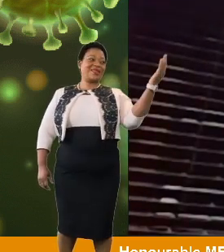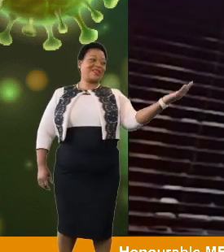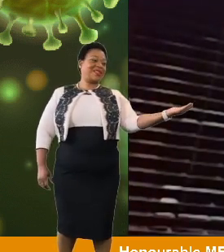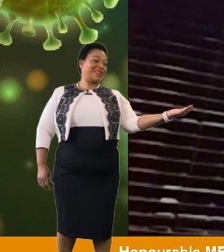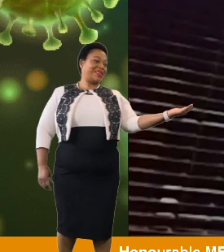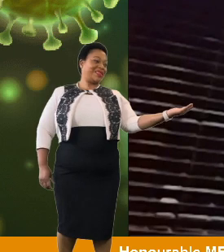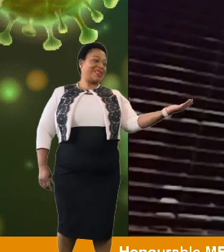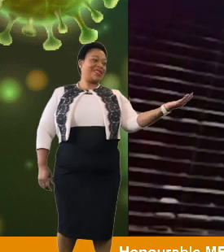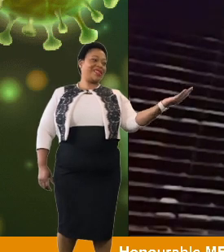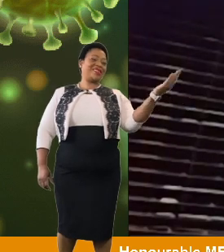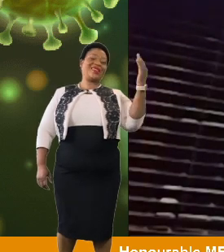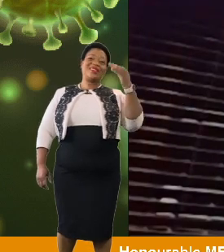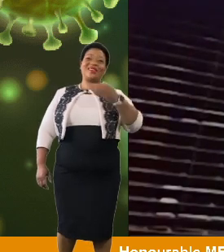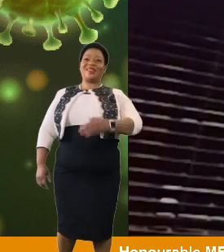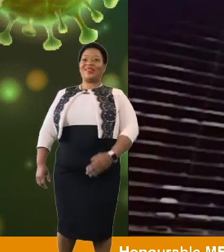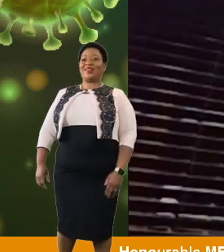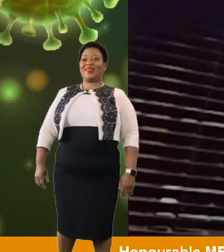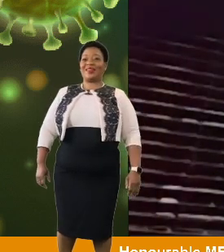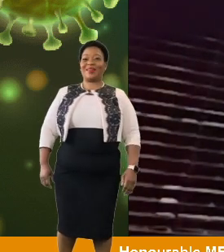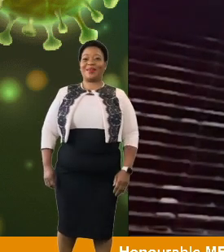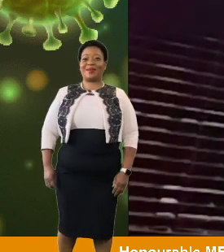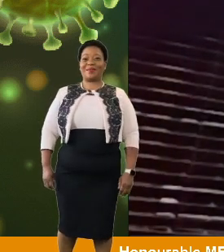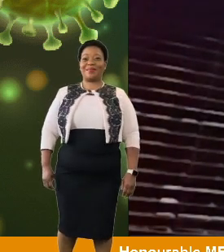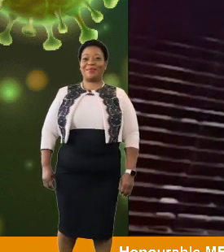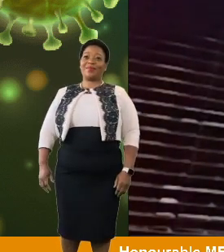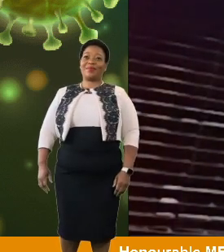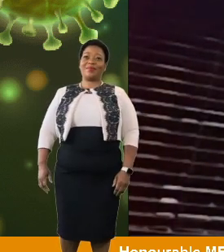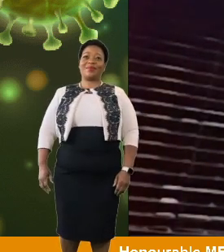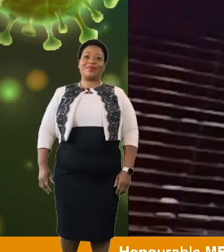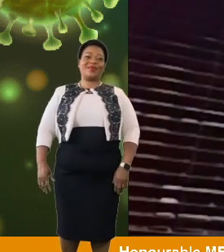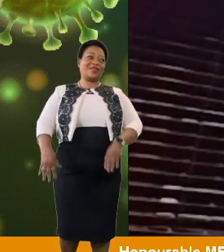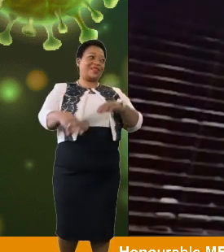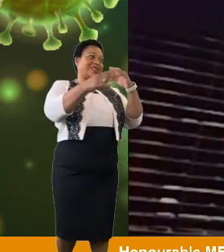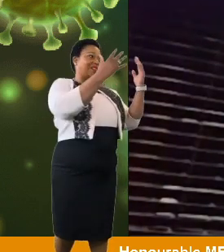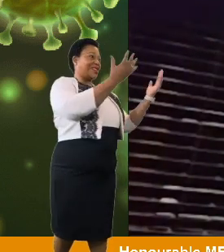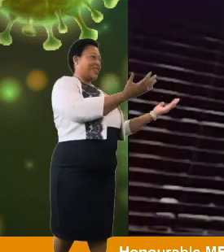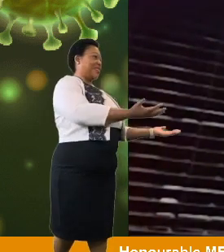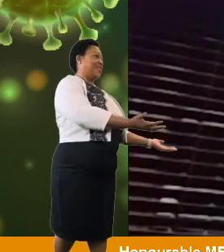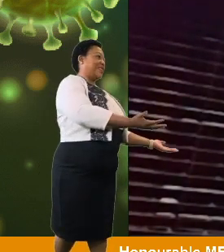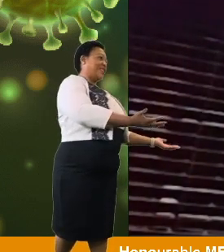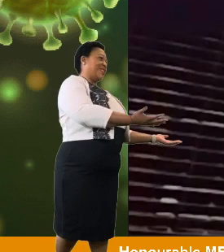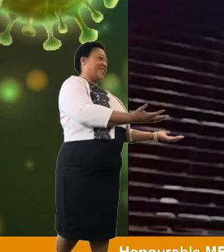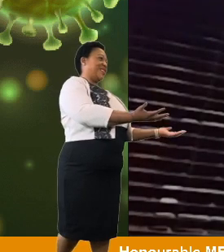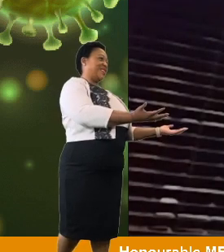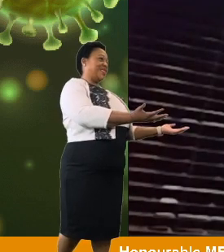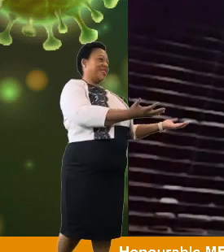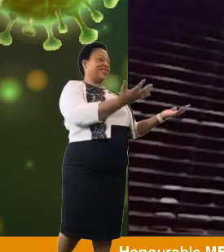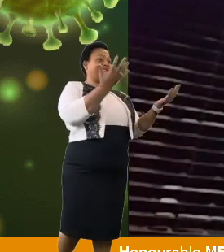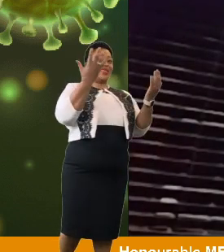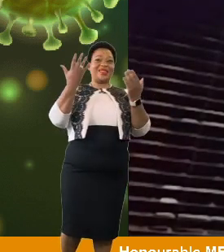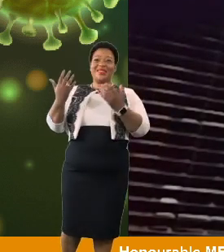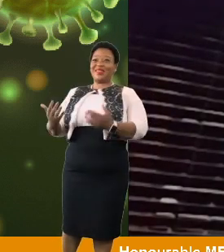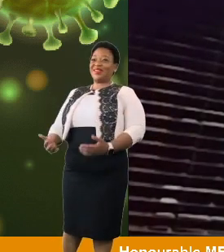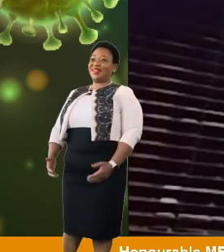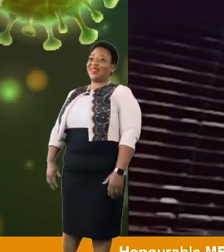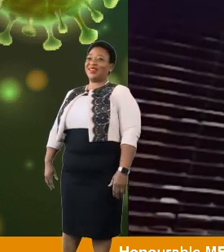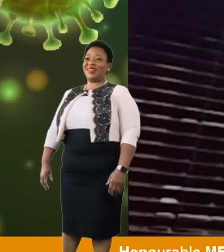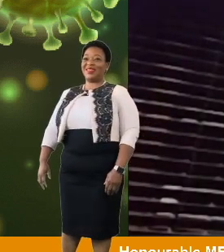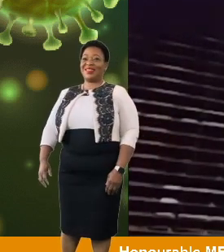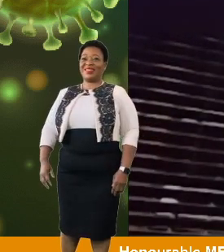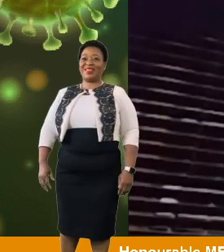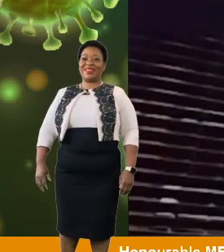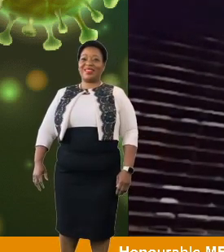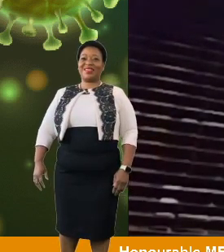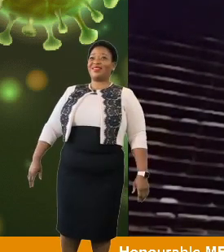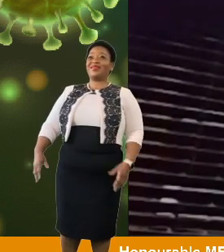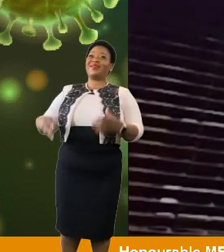Neville, and our secretariat, Figiswa, and the team on the background, all of you,